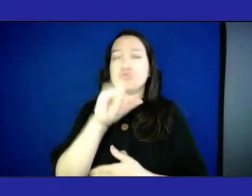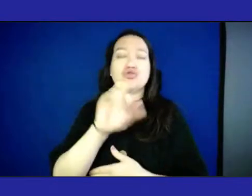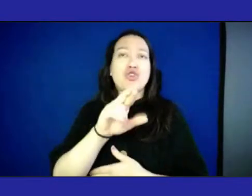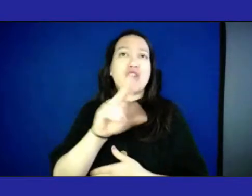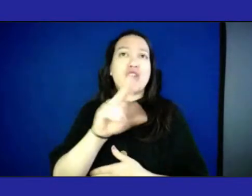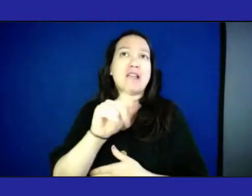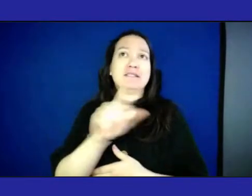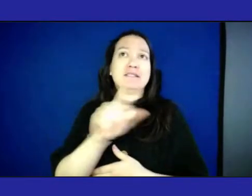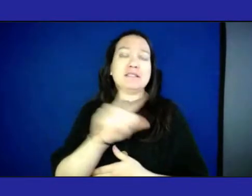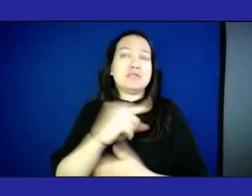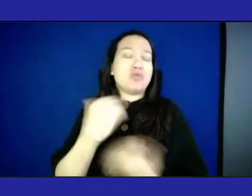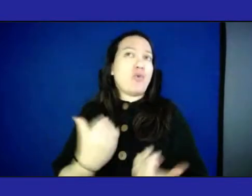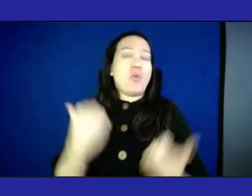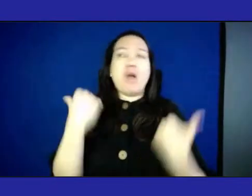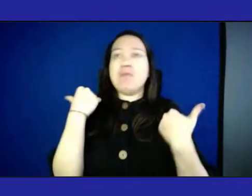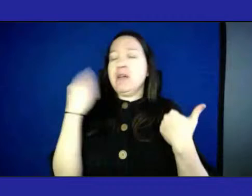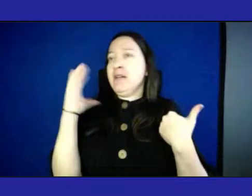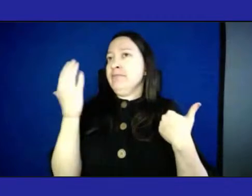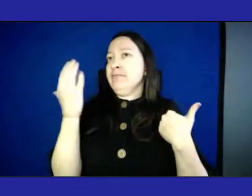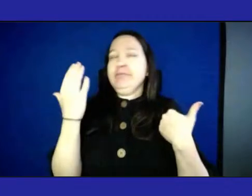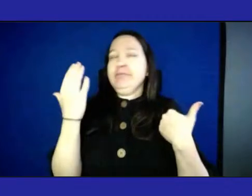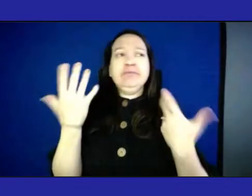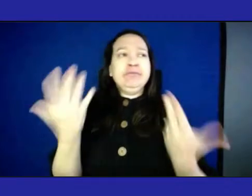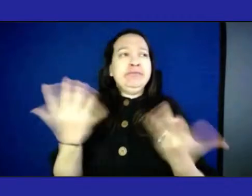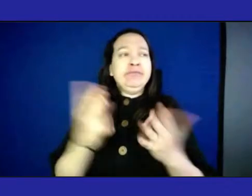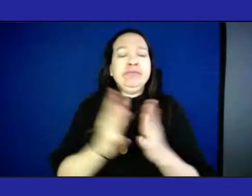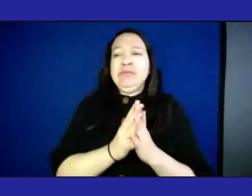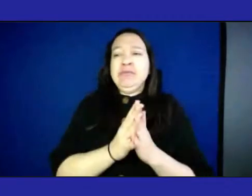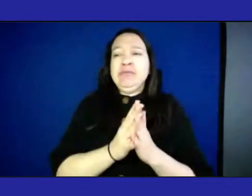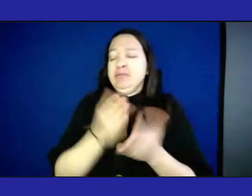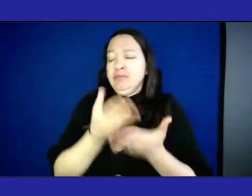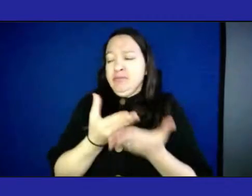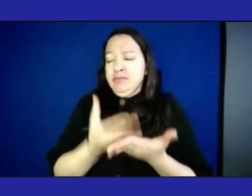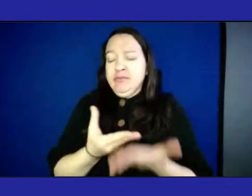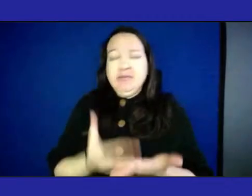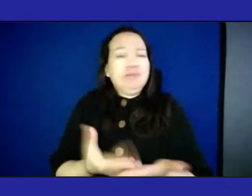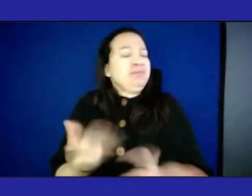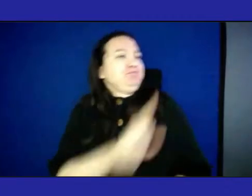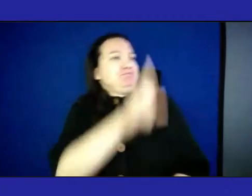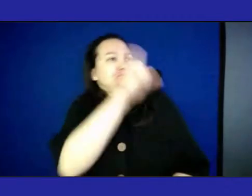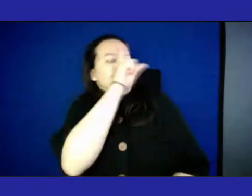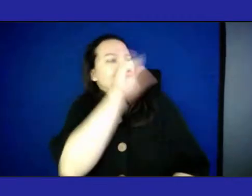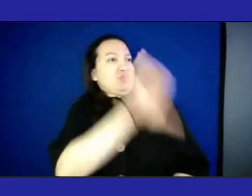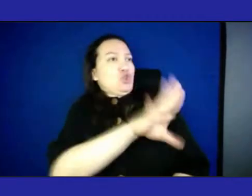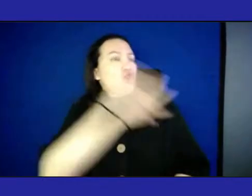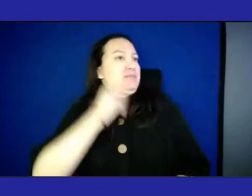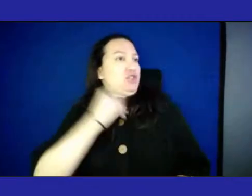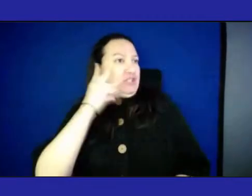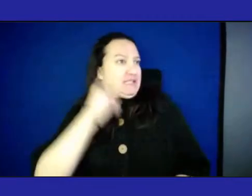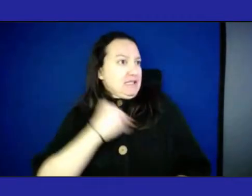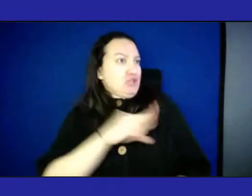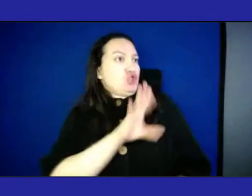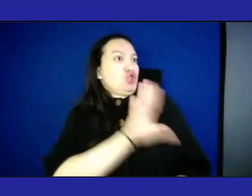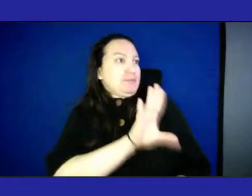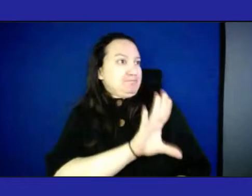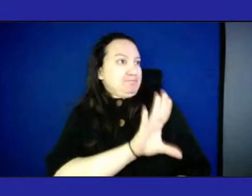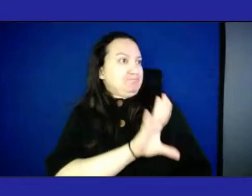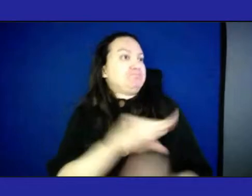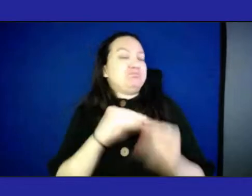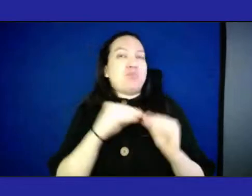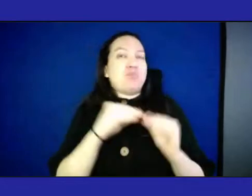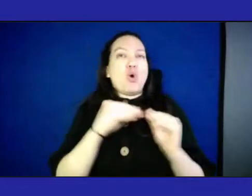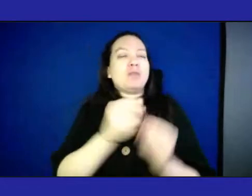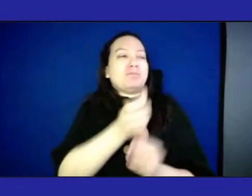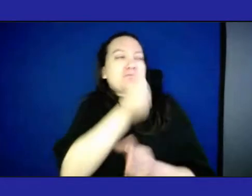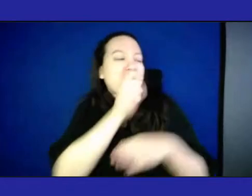Appetite for whatever reason, although I think you really mentioned some of the reasons. What do you think, from your experience in more of the private sector, do you